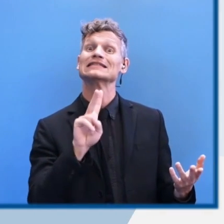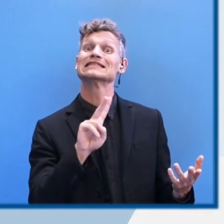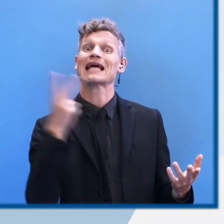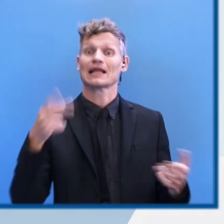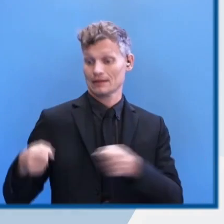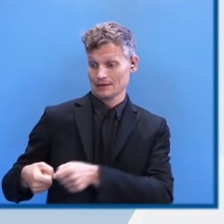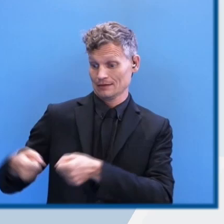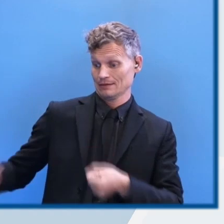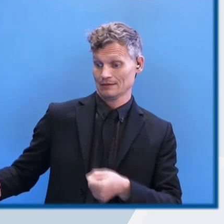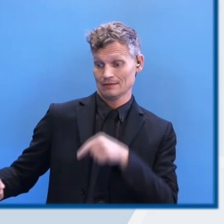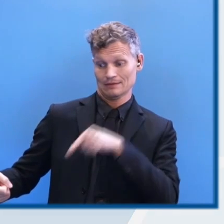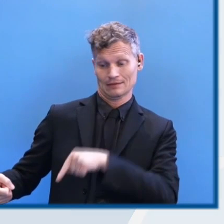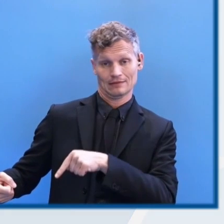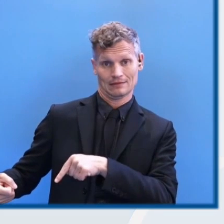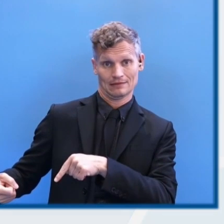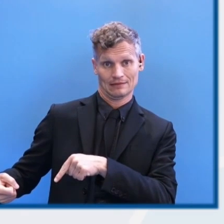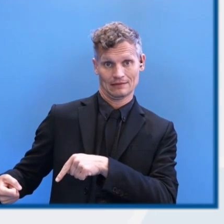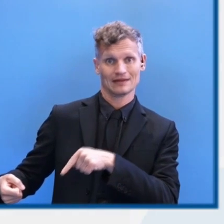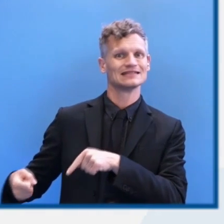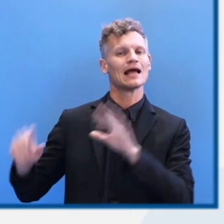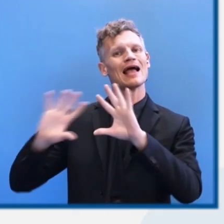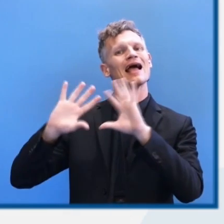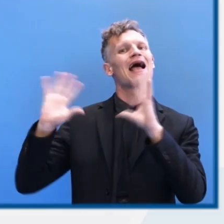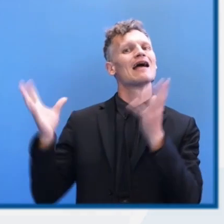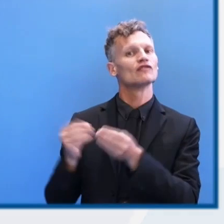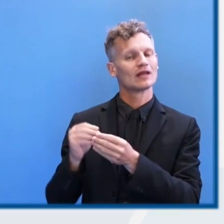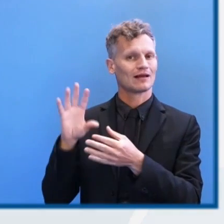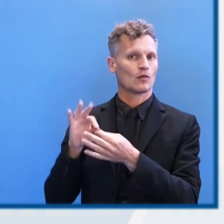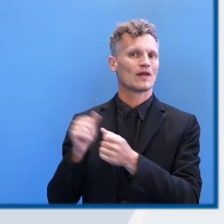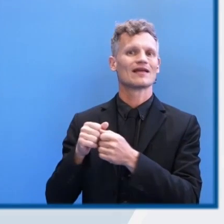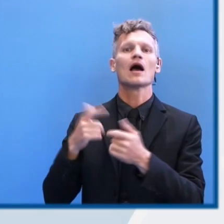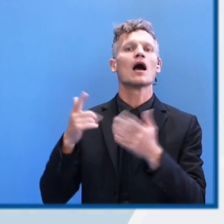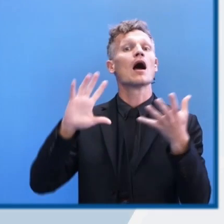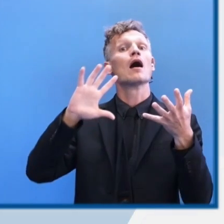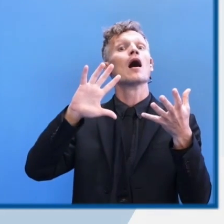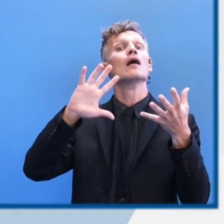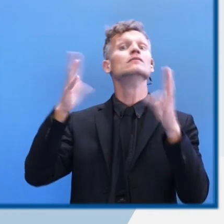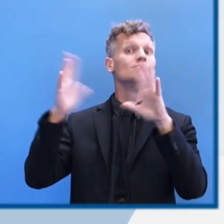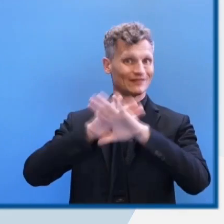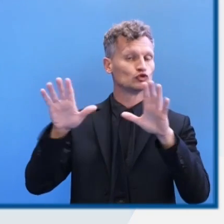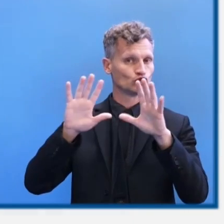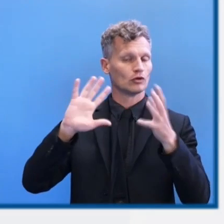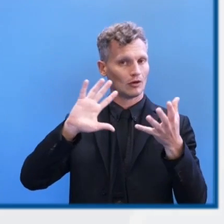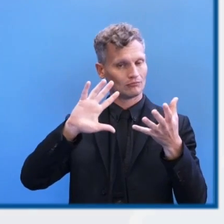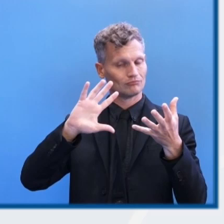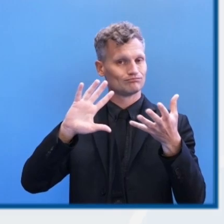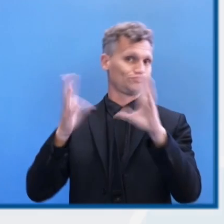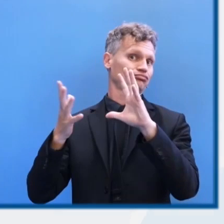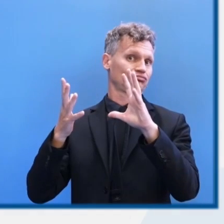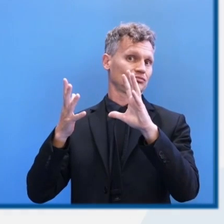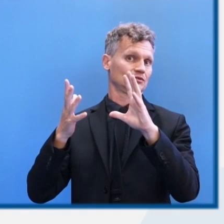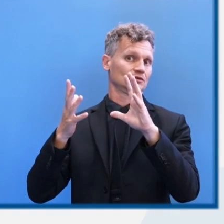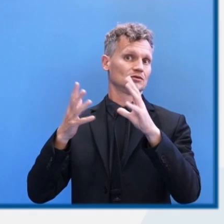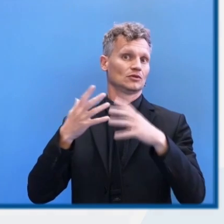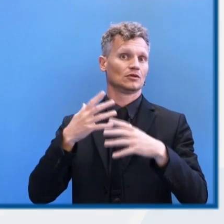is everything that is happening after the immediate impact of a shock